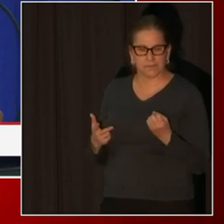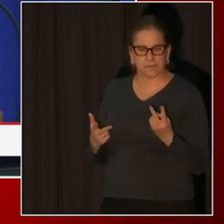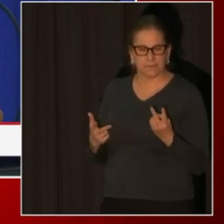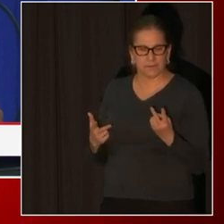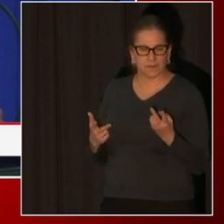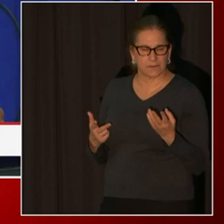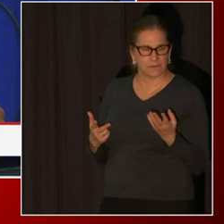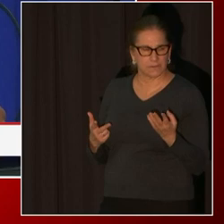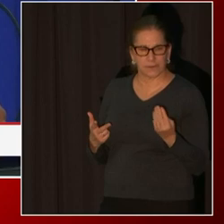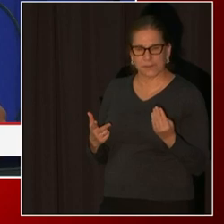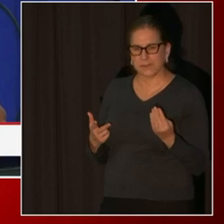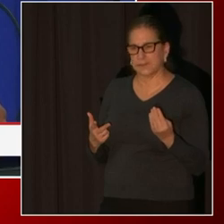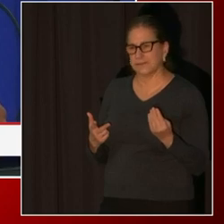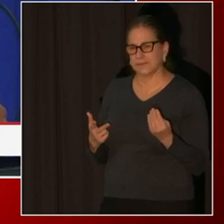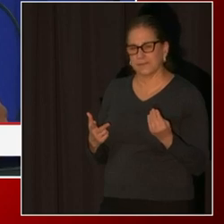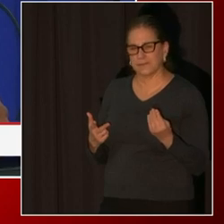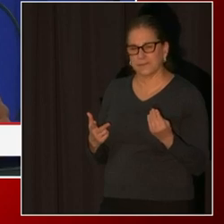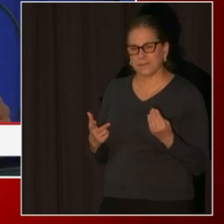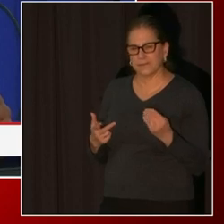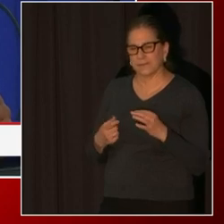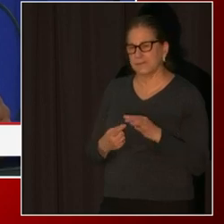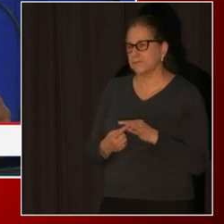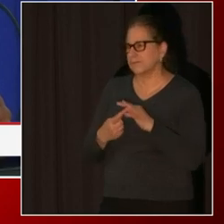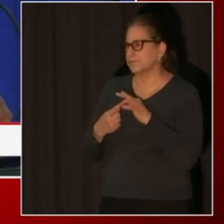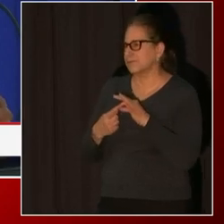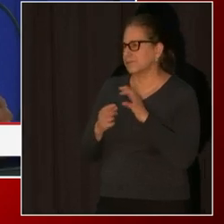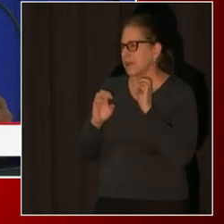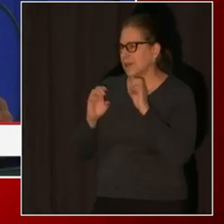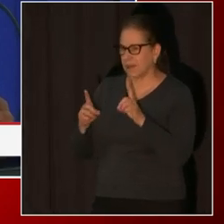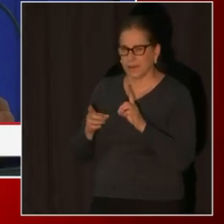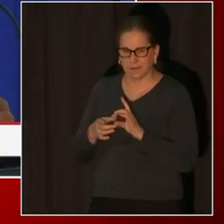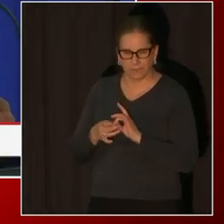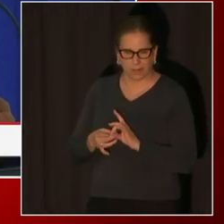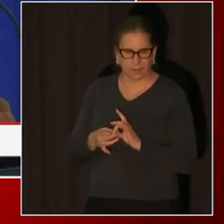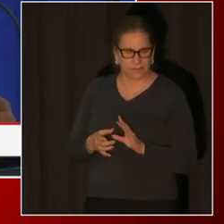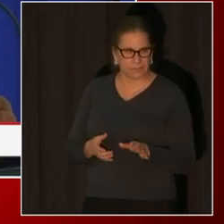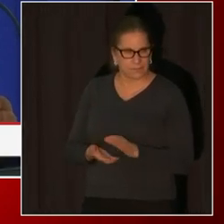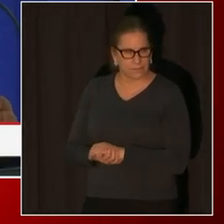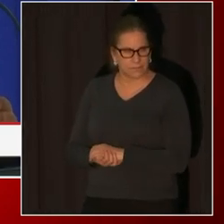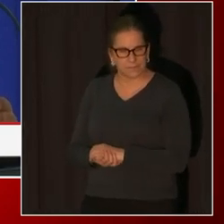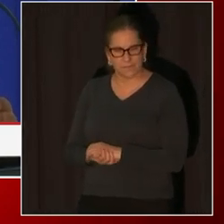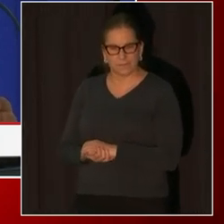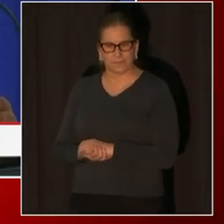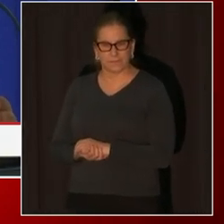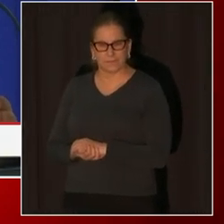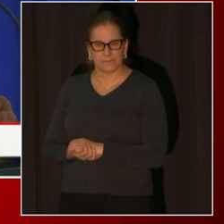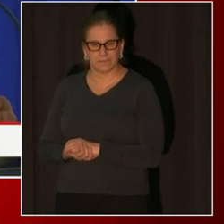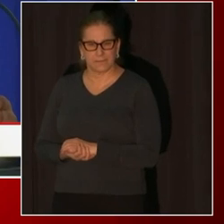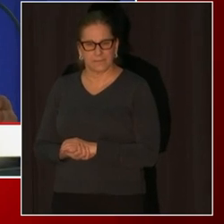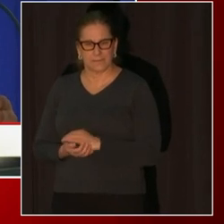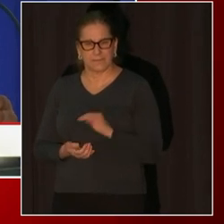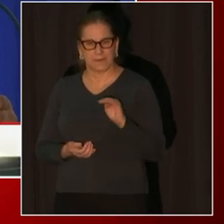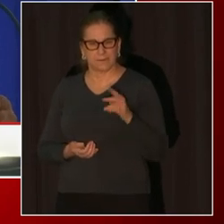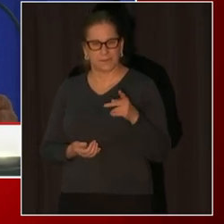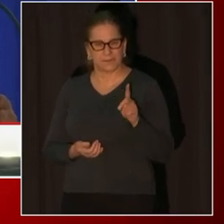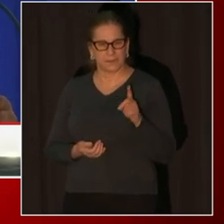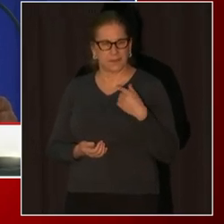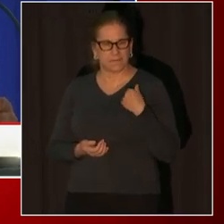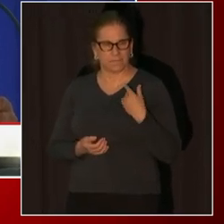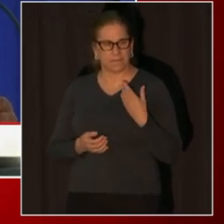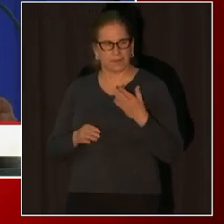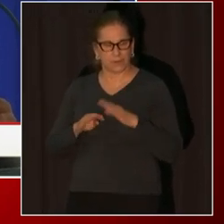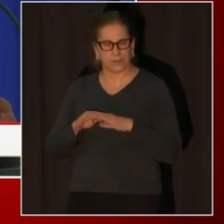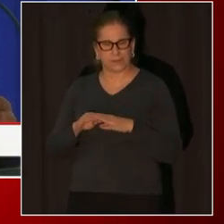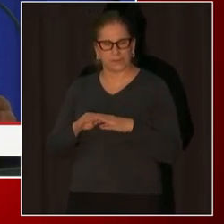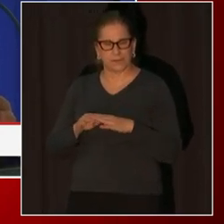OSSI, and those are in special education. Then MPD has some increases. I believe they're 42